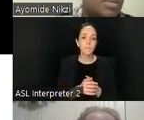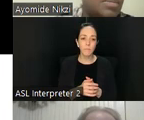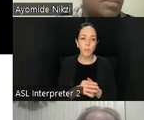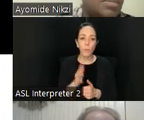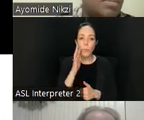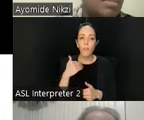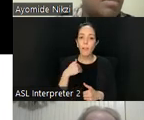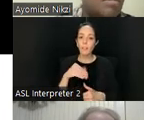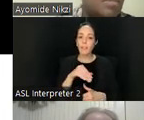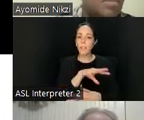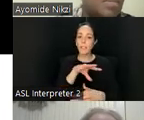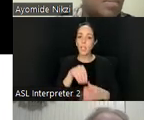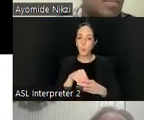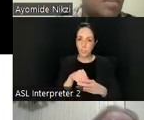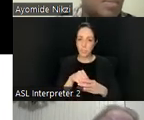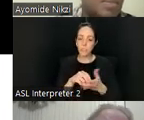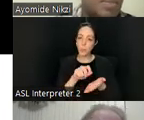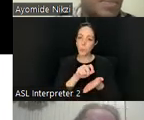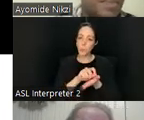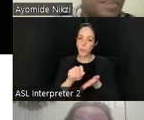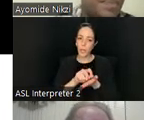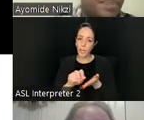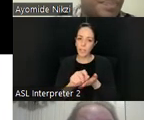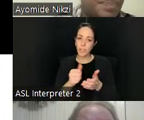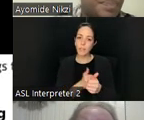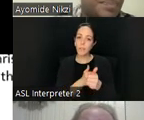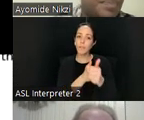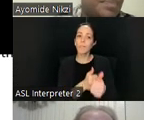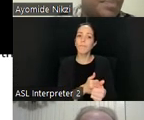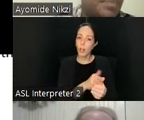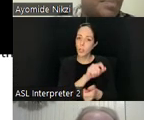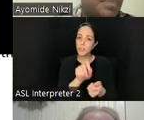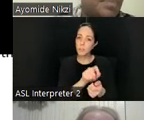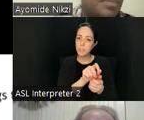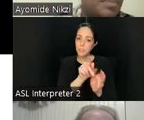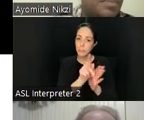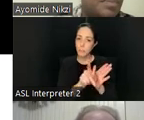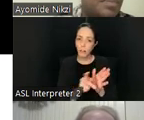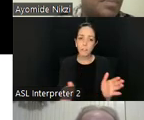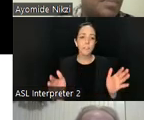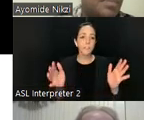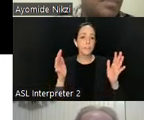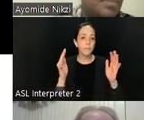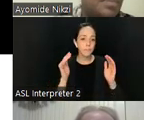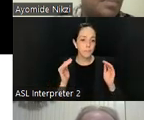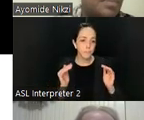and Human Rights Writing Guide. And you see there's a footnote for that. Populations